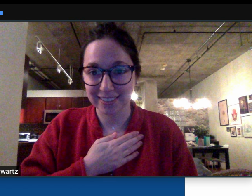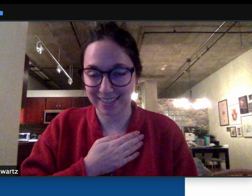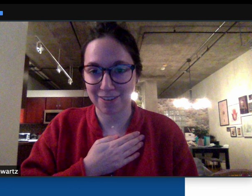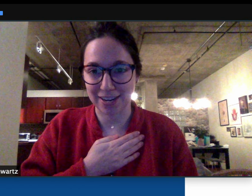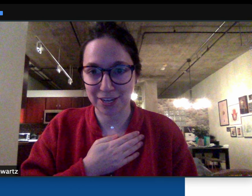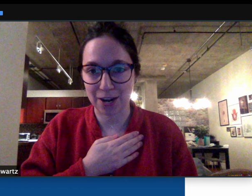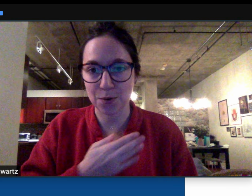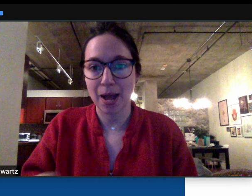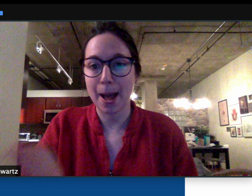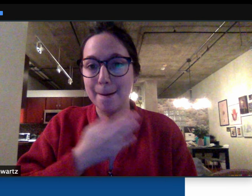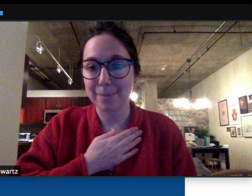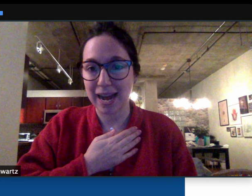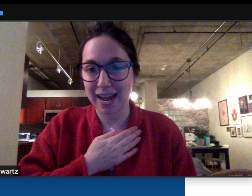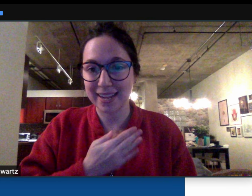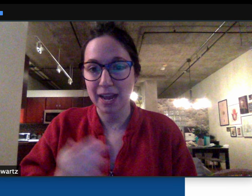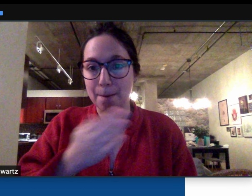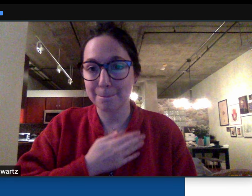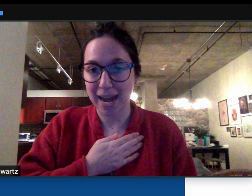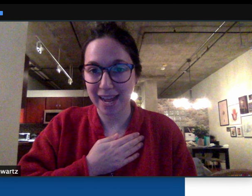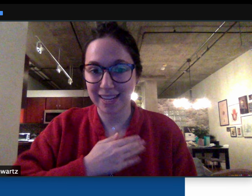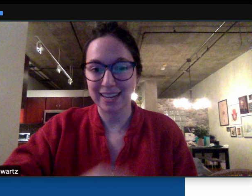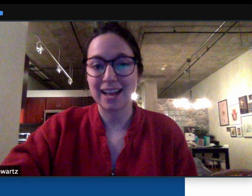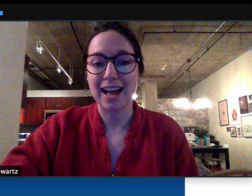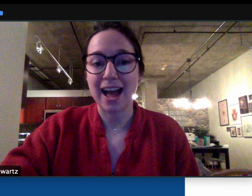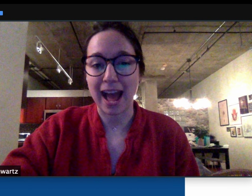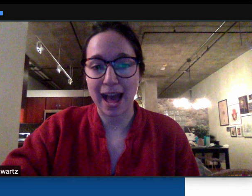My, get ready, go.